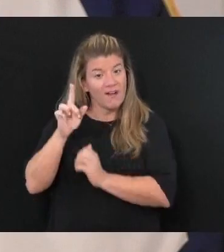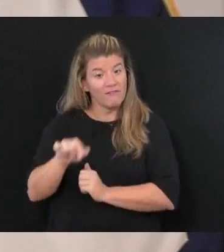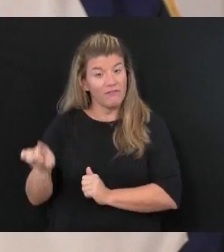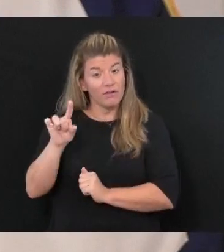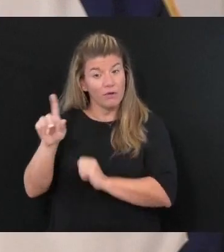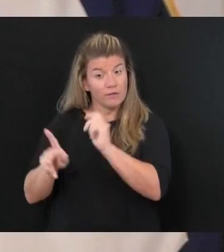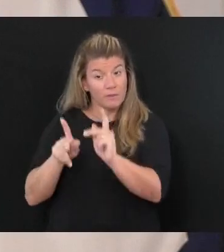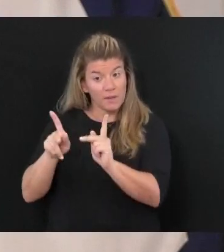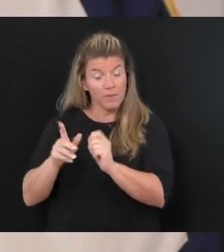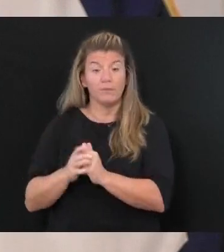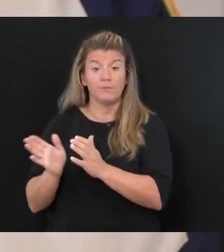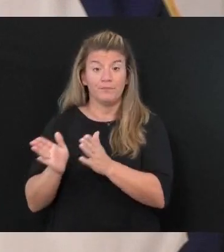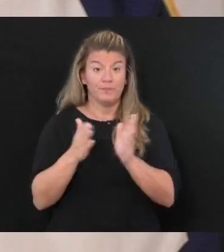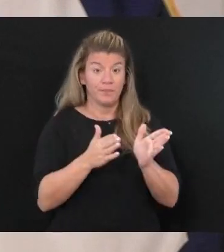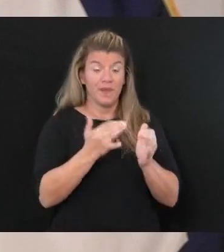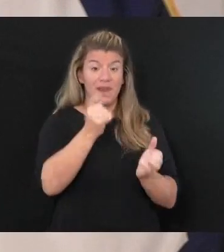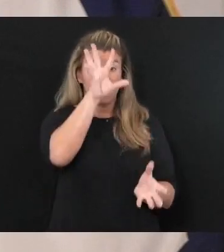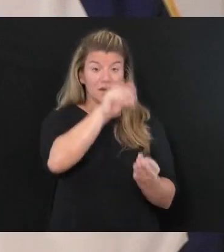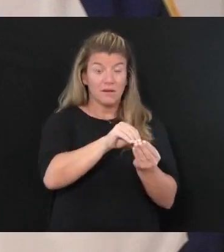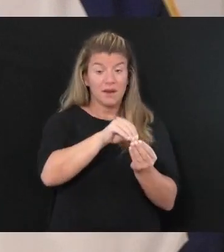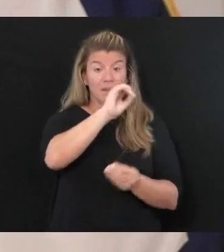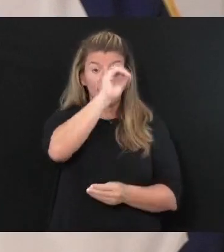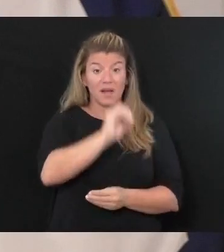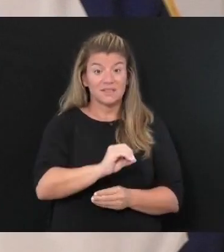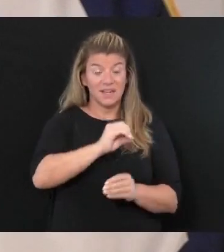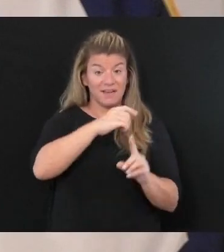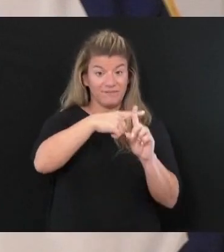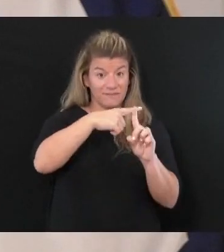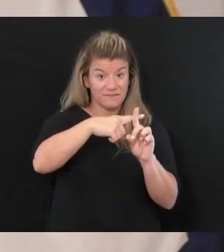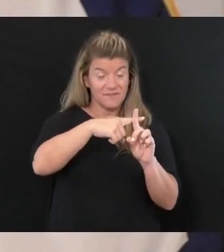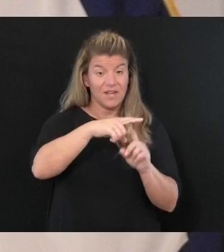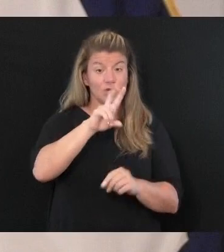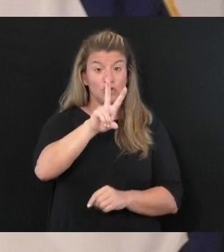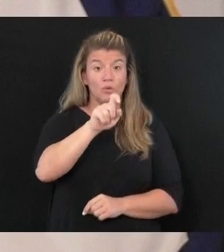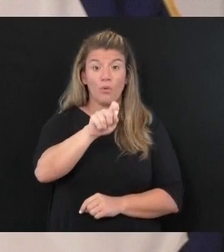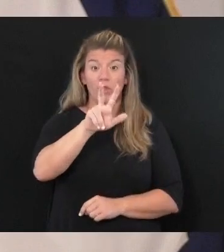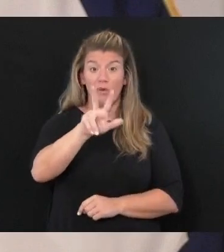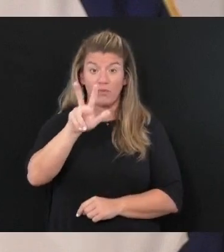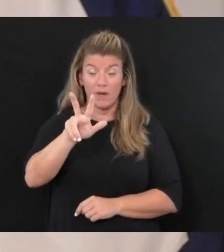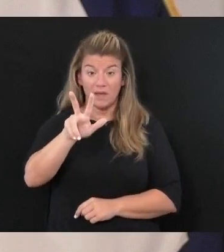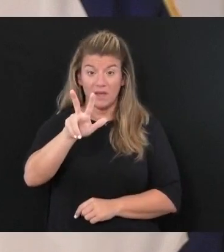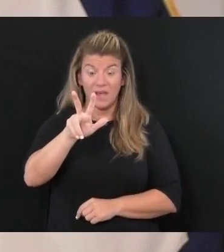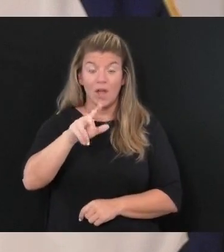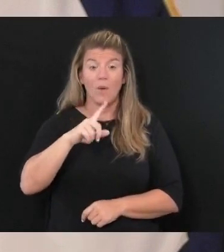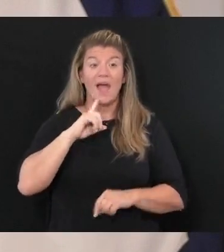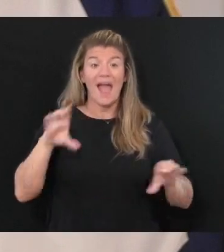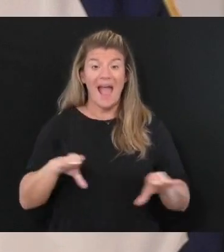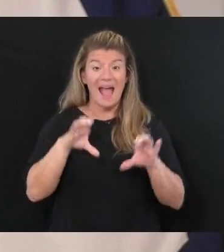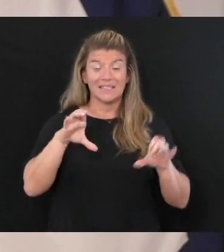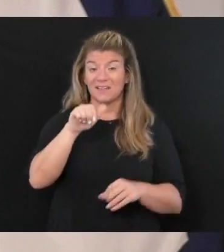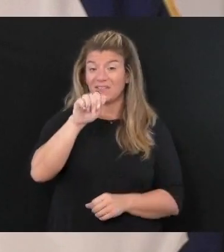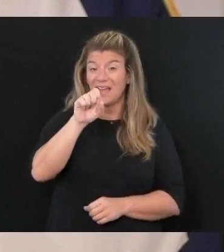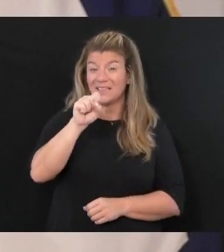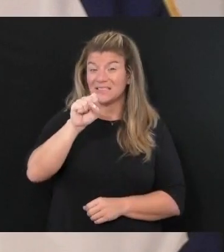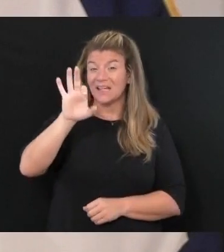daily positivity rate yesterday was 2.33. We had active cases